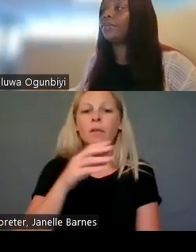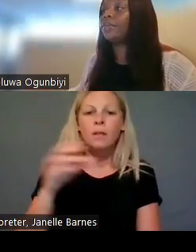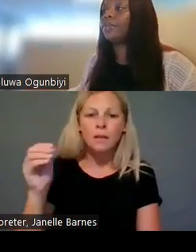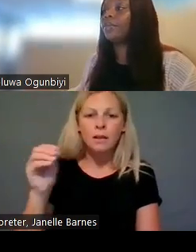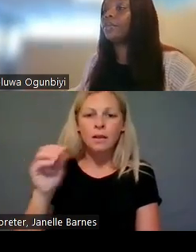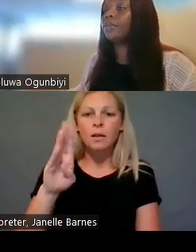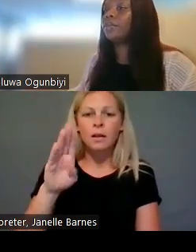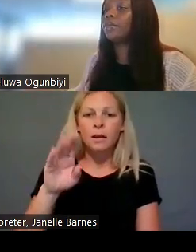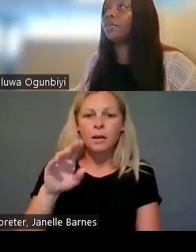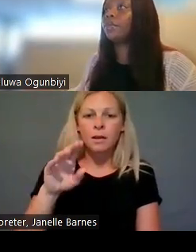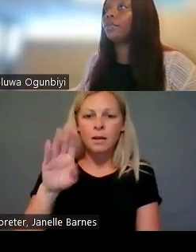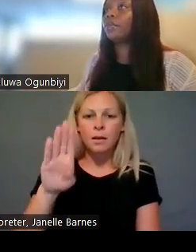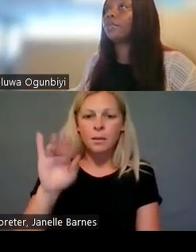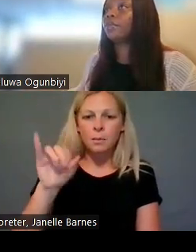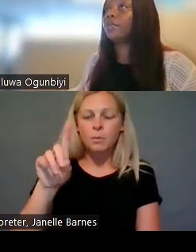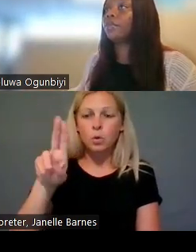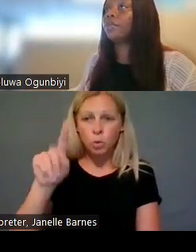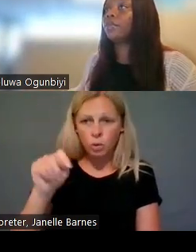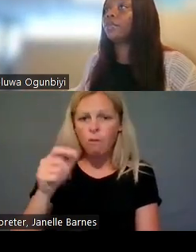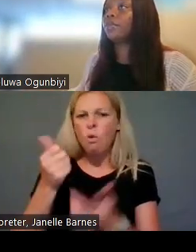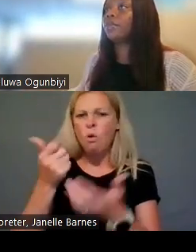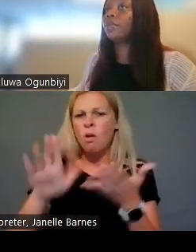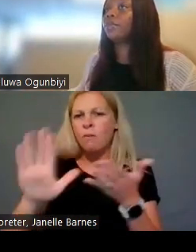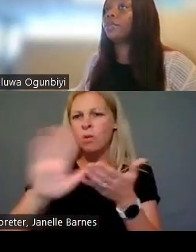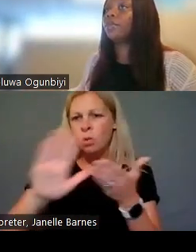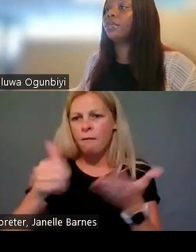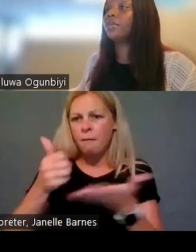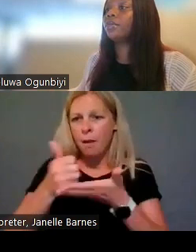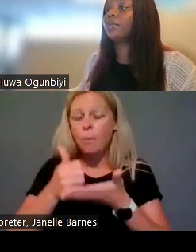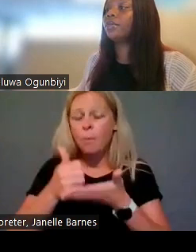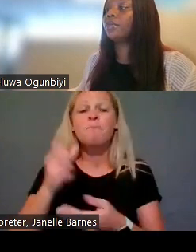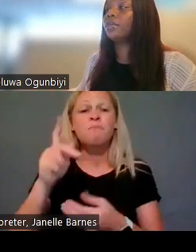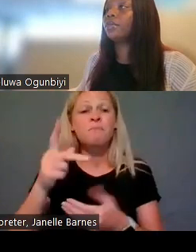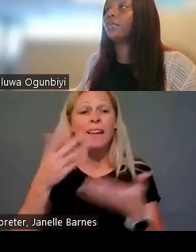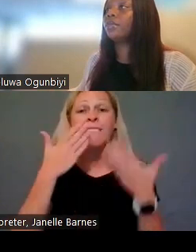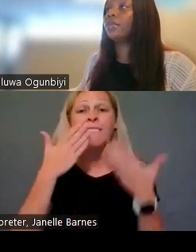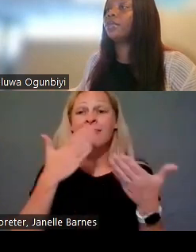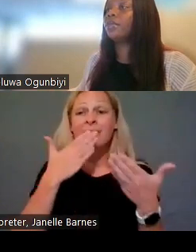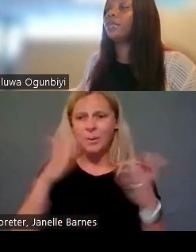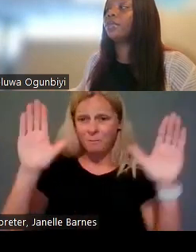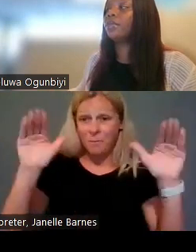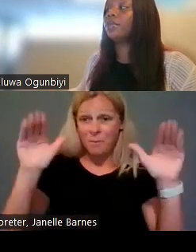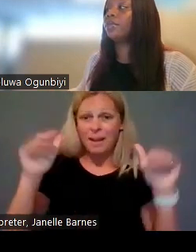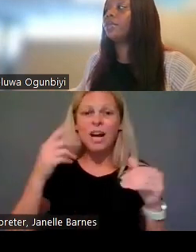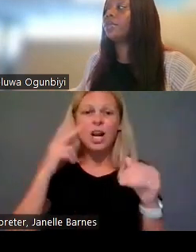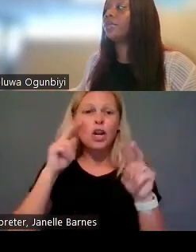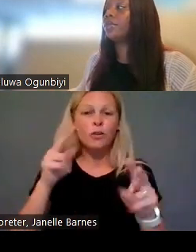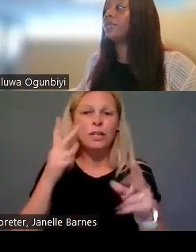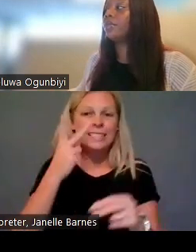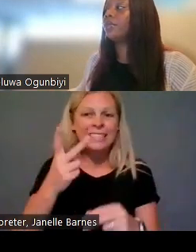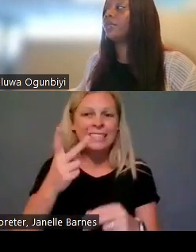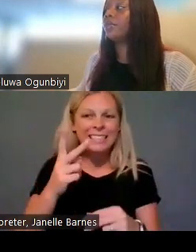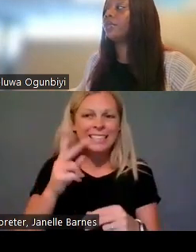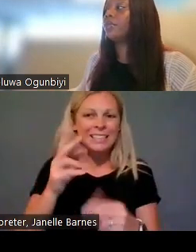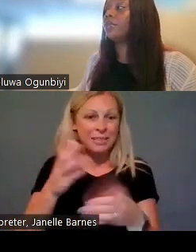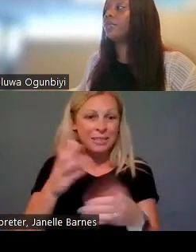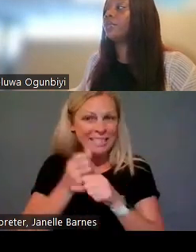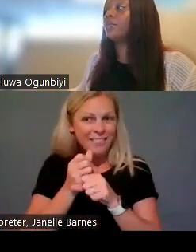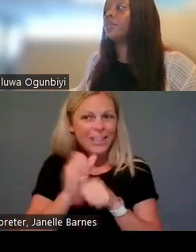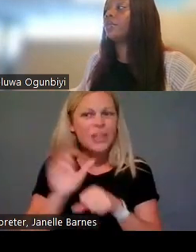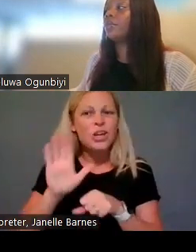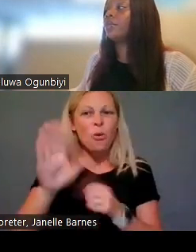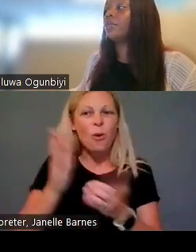that, I'm going to say goodbye, and I look forward to receiving your proposals.